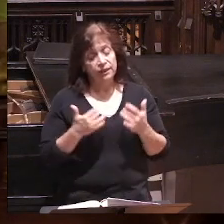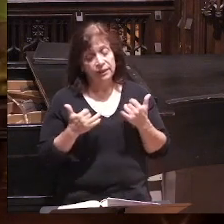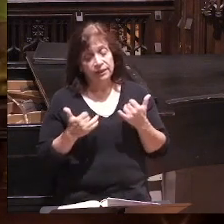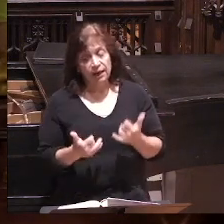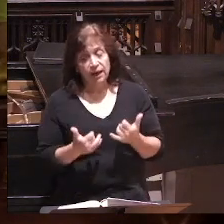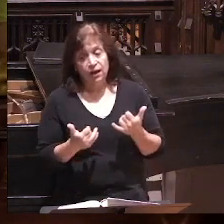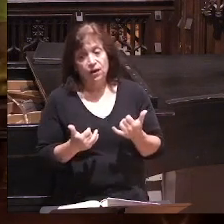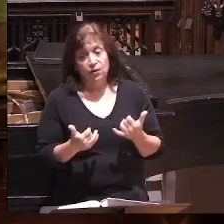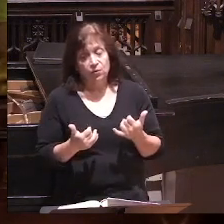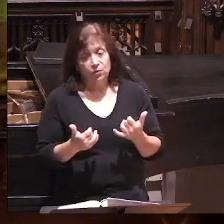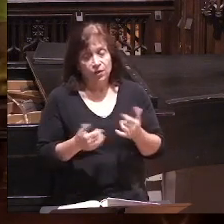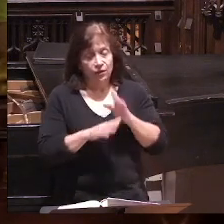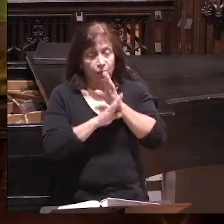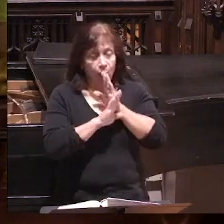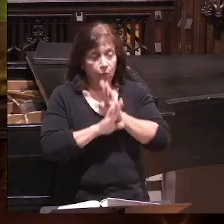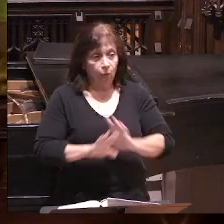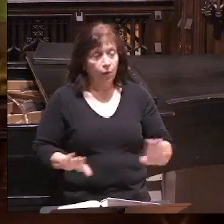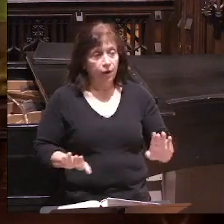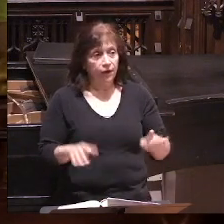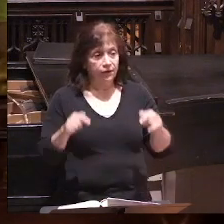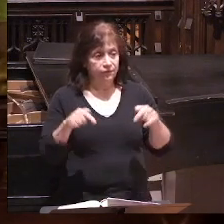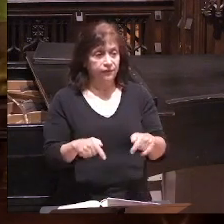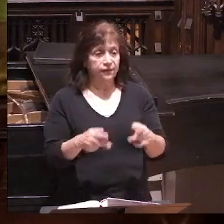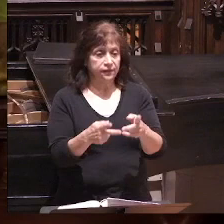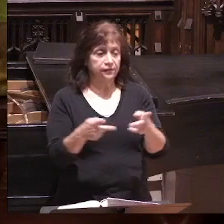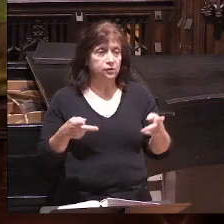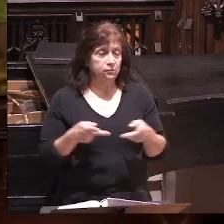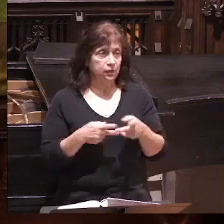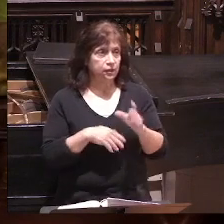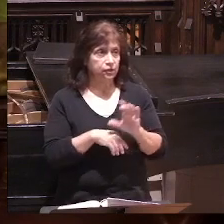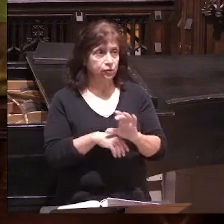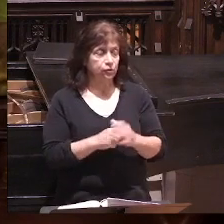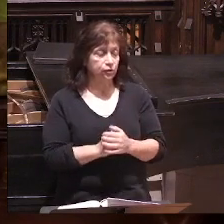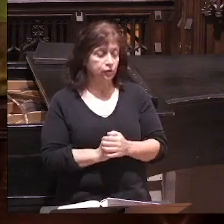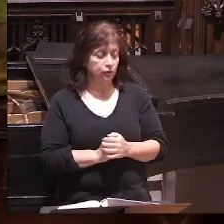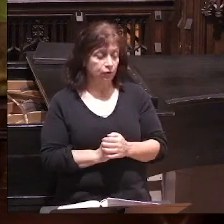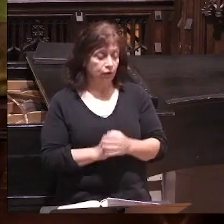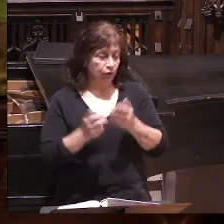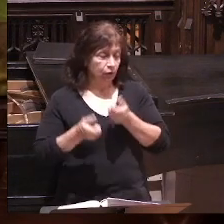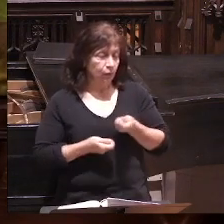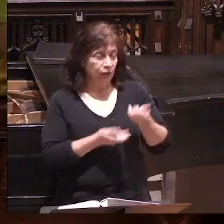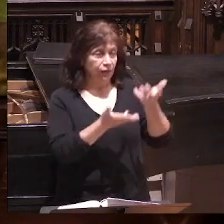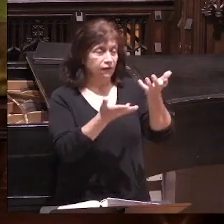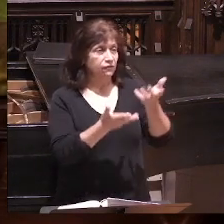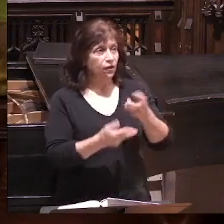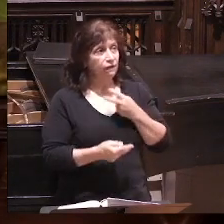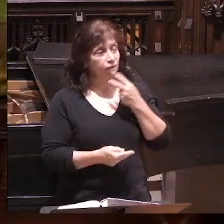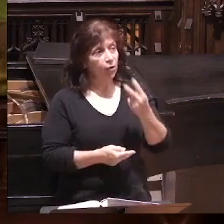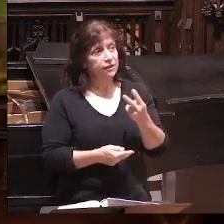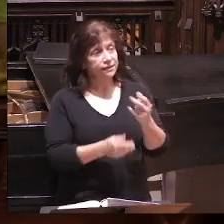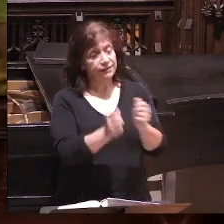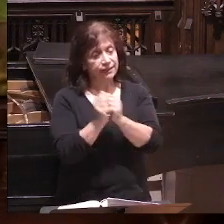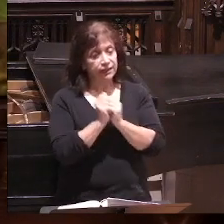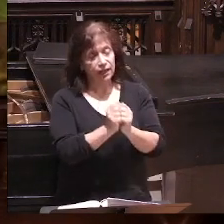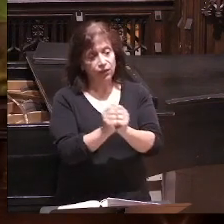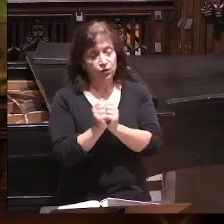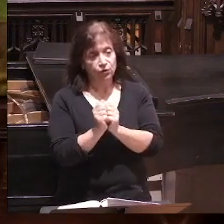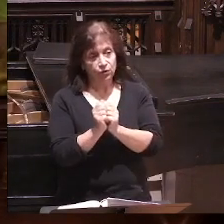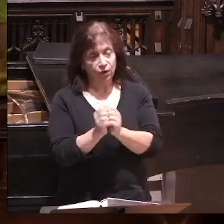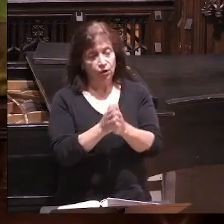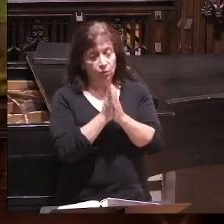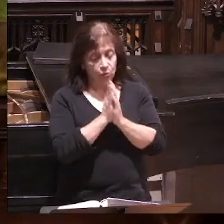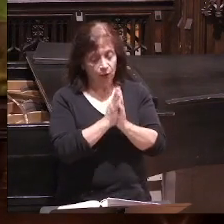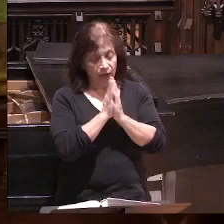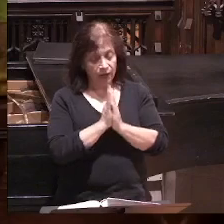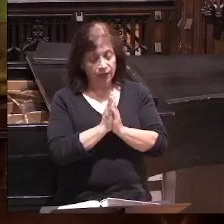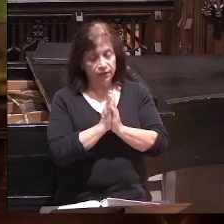And now, in the stillness of this place, we lift our voices as one,